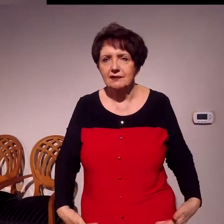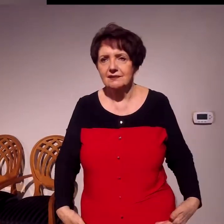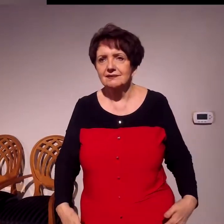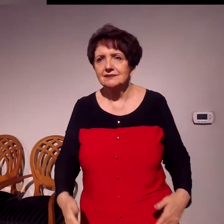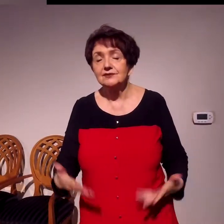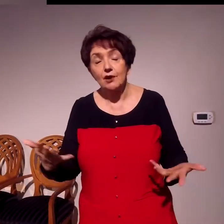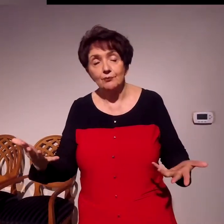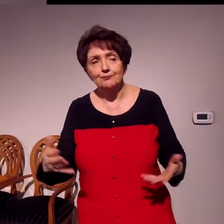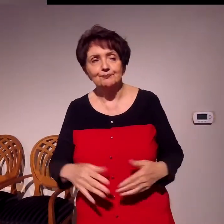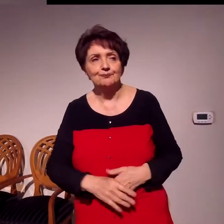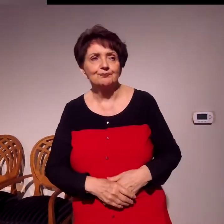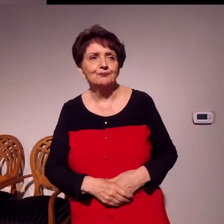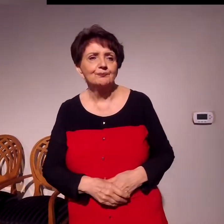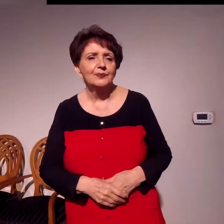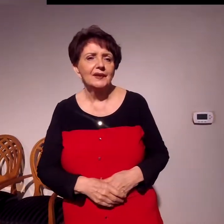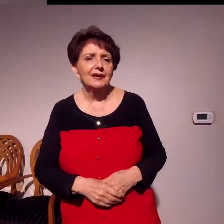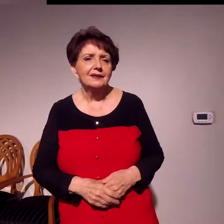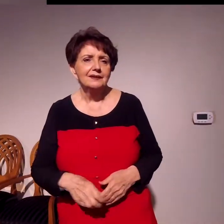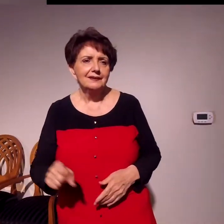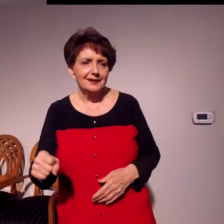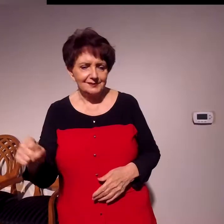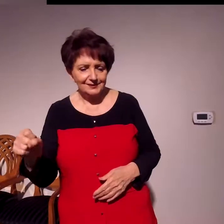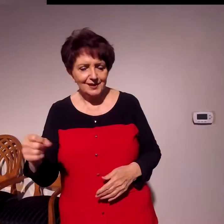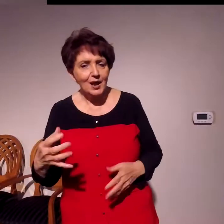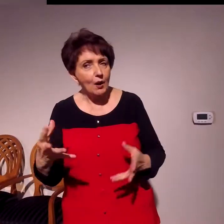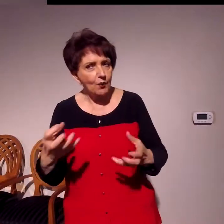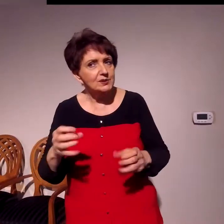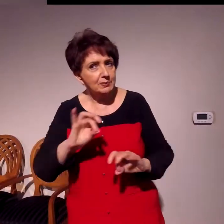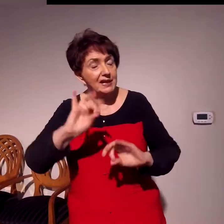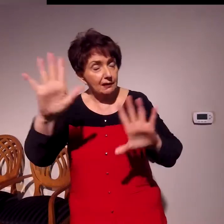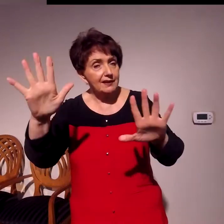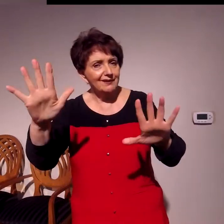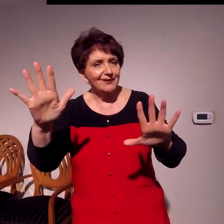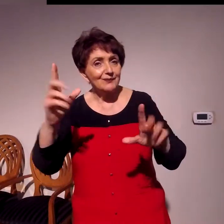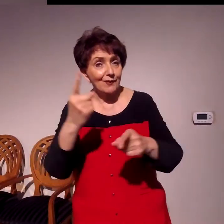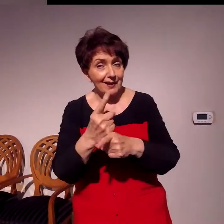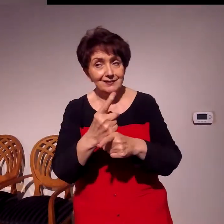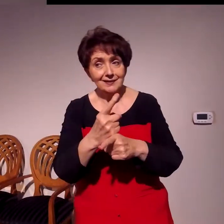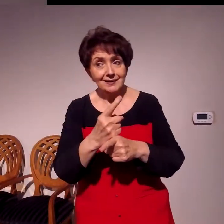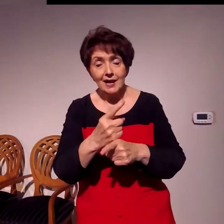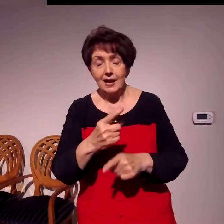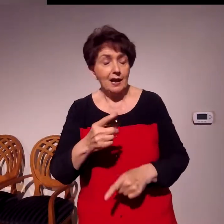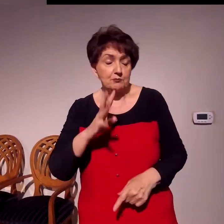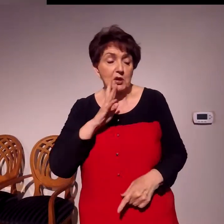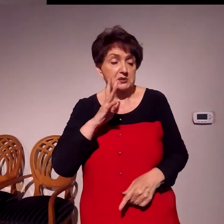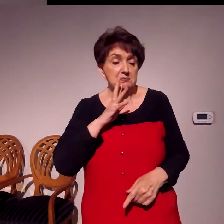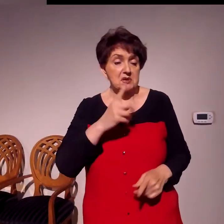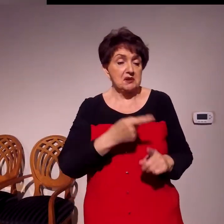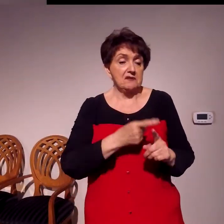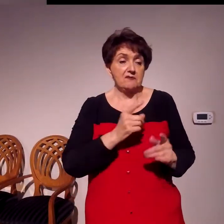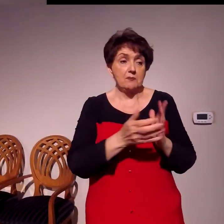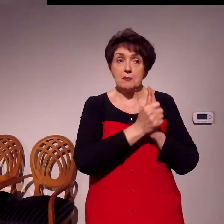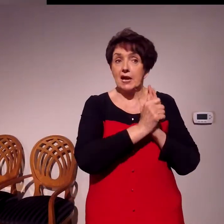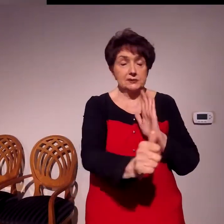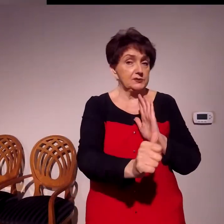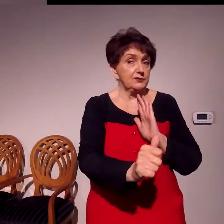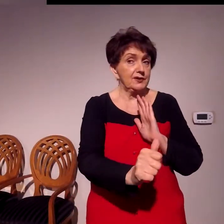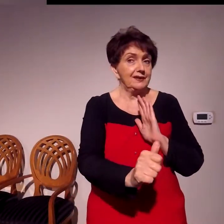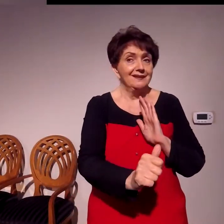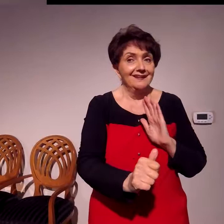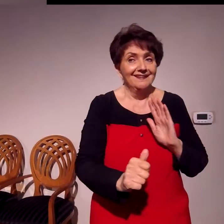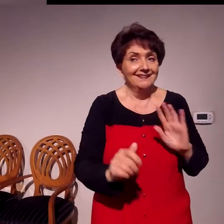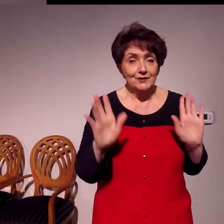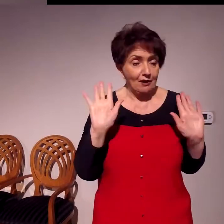So, yes, I want to be very clear, of course, right? I am not speaking from mastery. I am speaking from